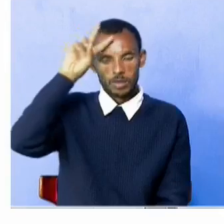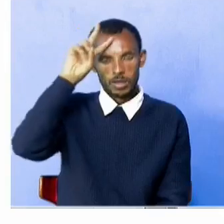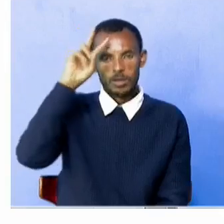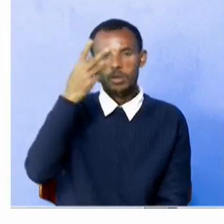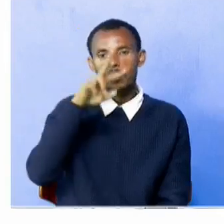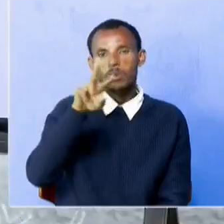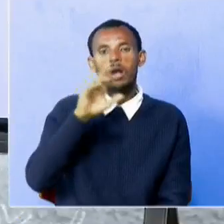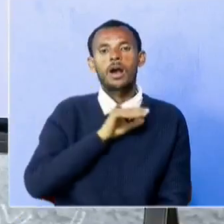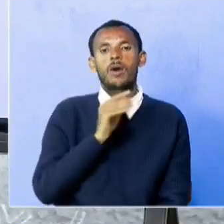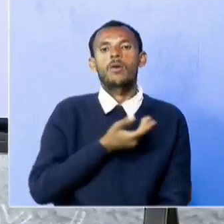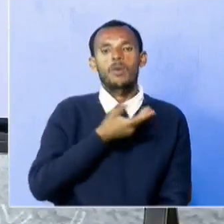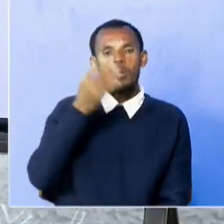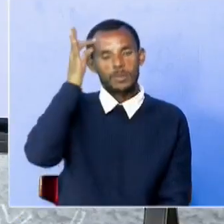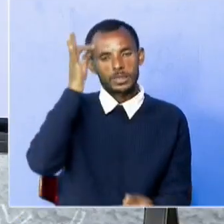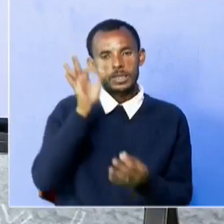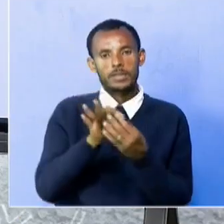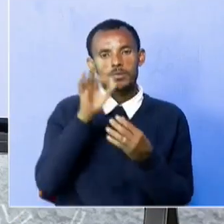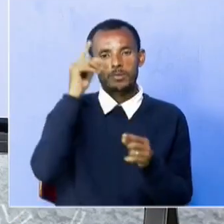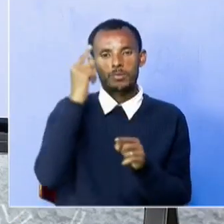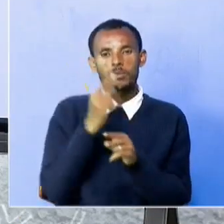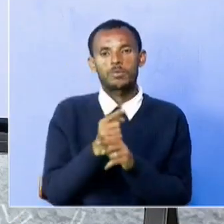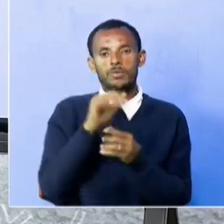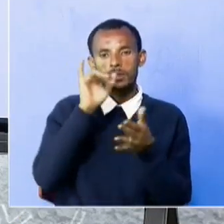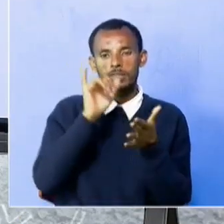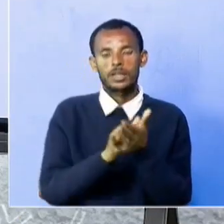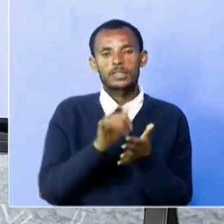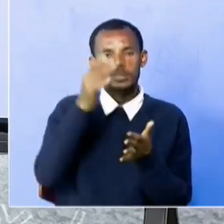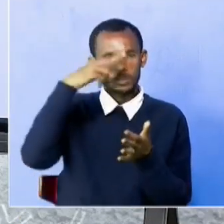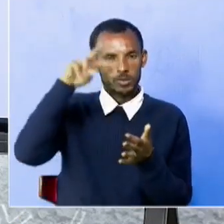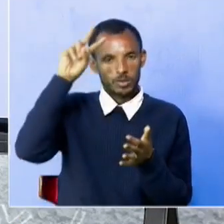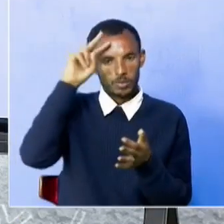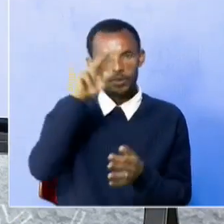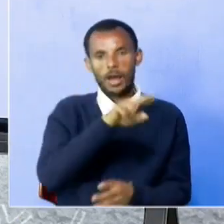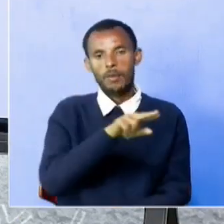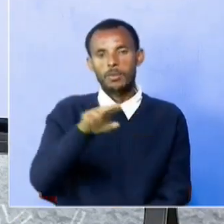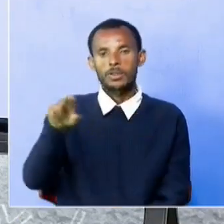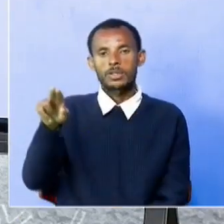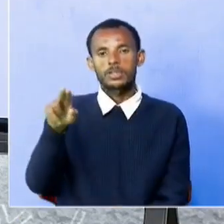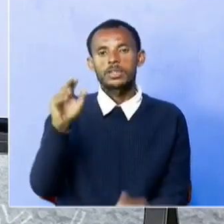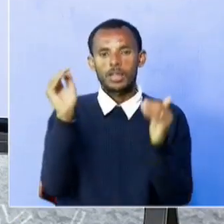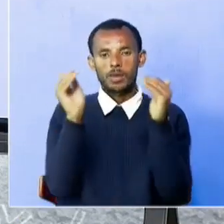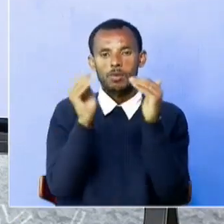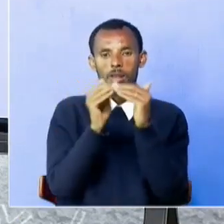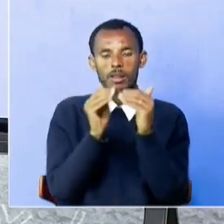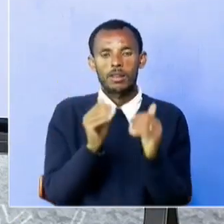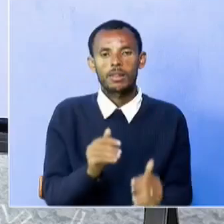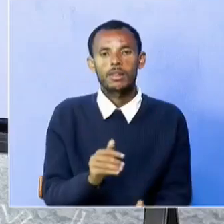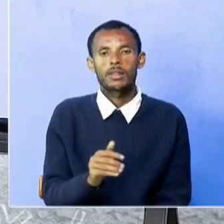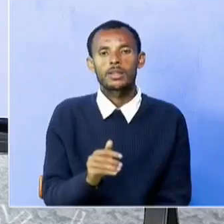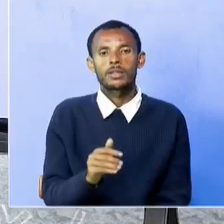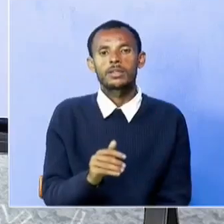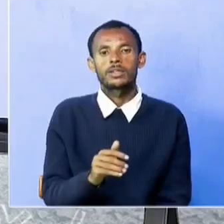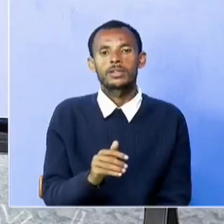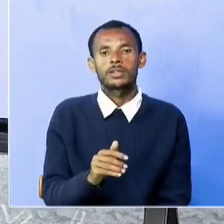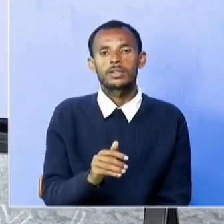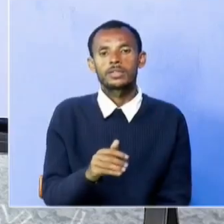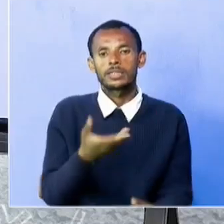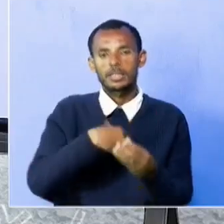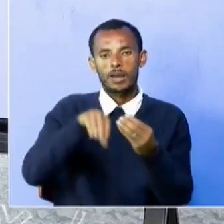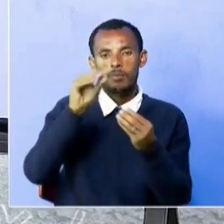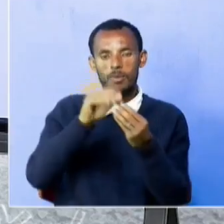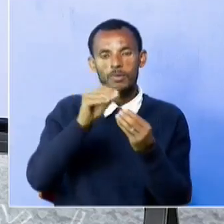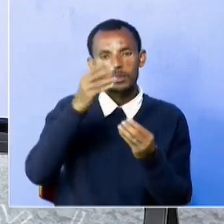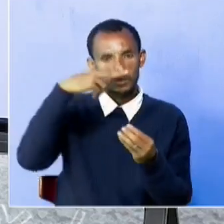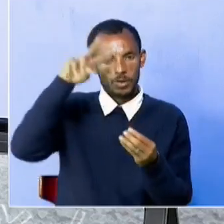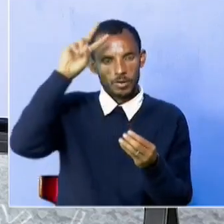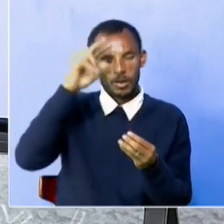our objective is to prove that the square of the hypotenuse is equal to the sum of the square